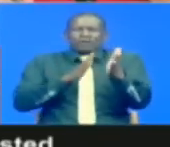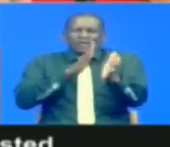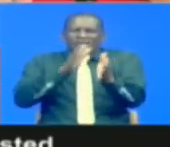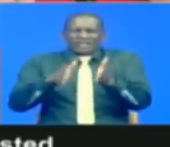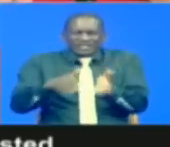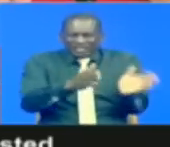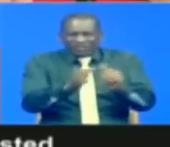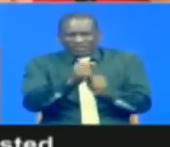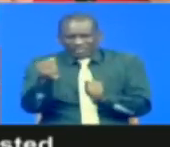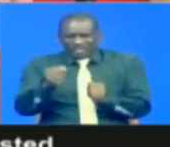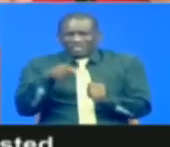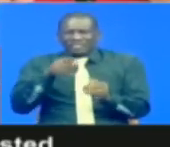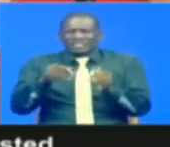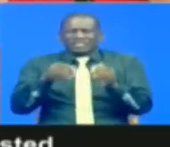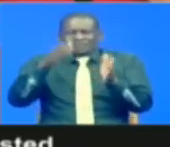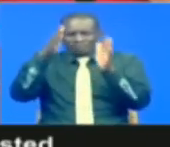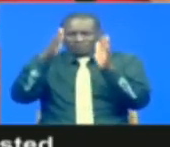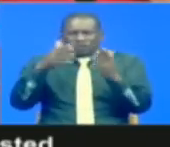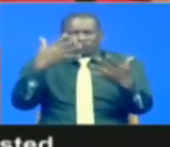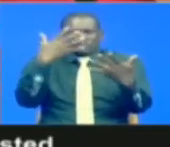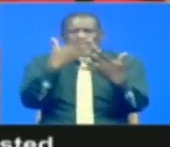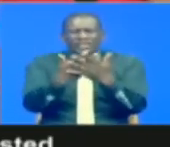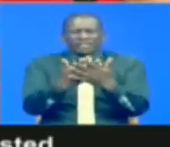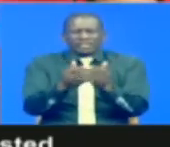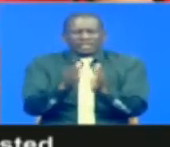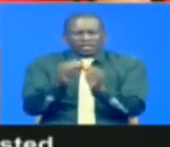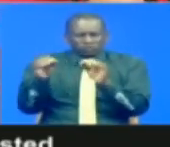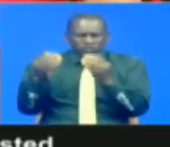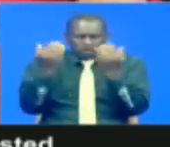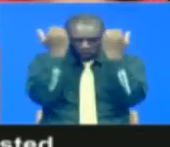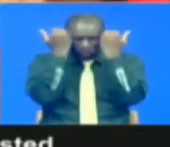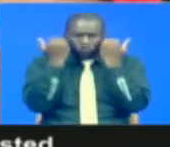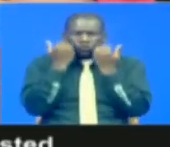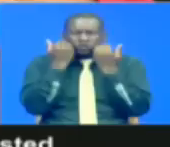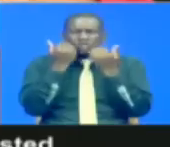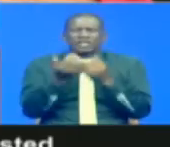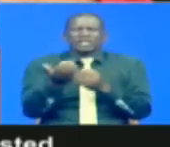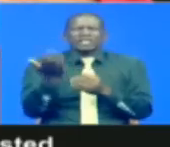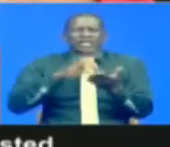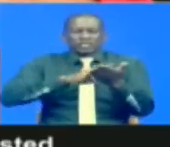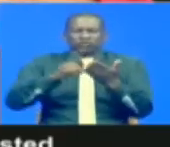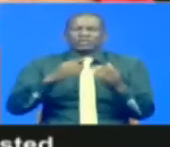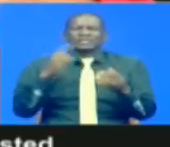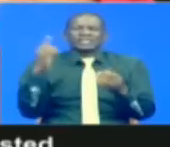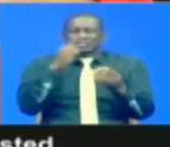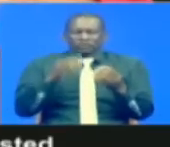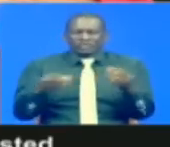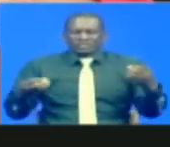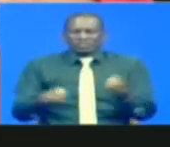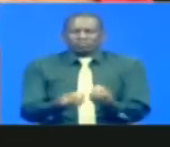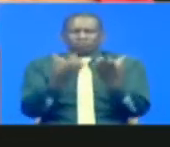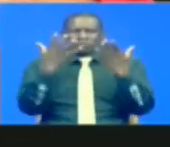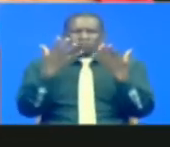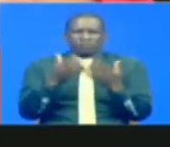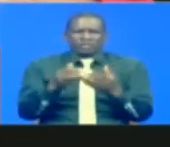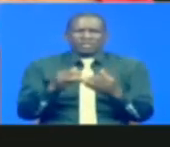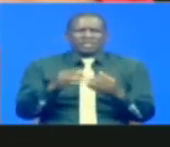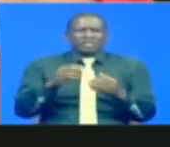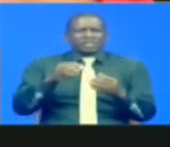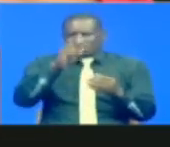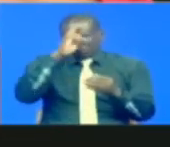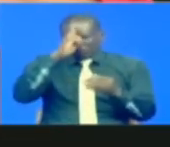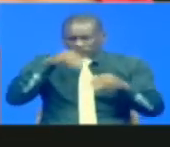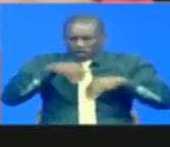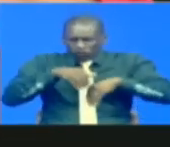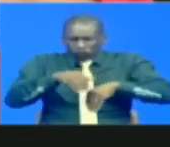is the latest person to be arrested and arraigned in court over last week's terrorist attack. Detectives are also following the money trail of a